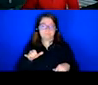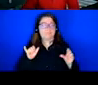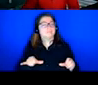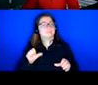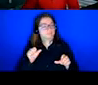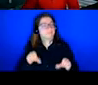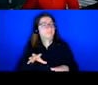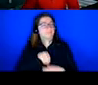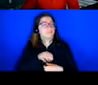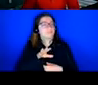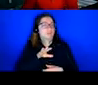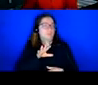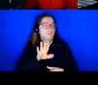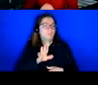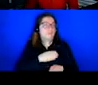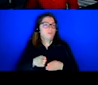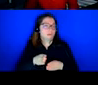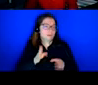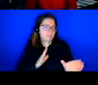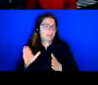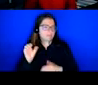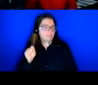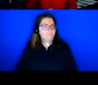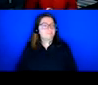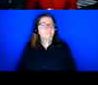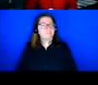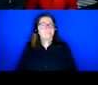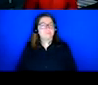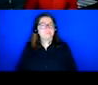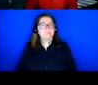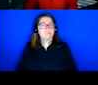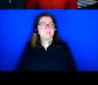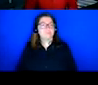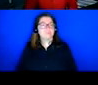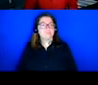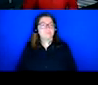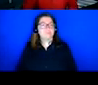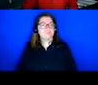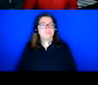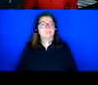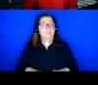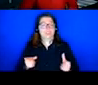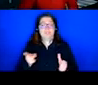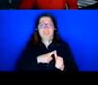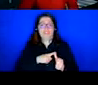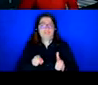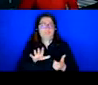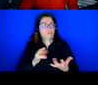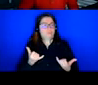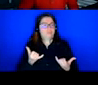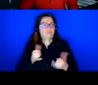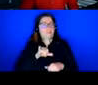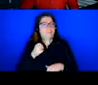So the first one is, the main thing is like evaluating your current job or the job you want.